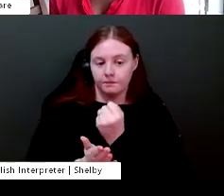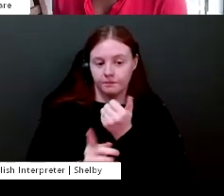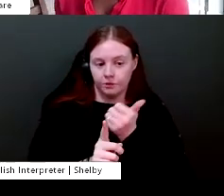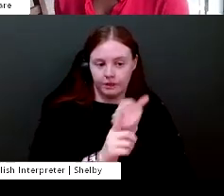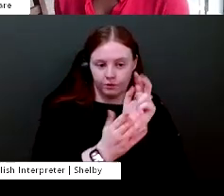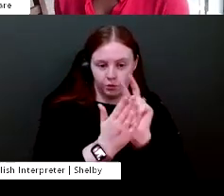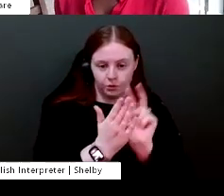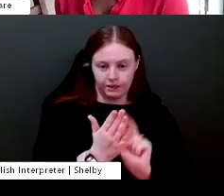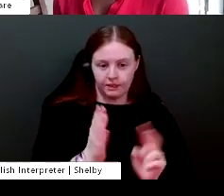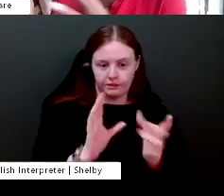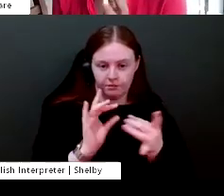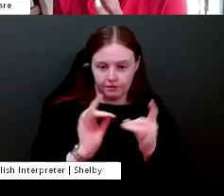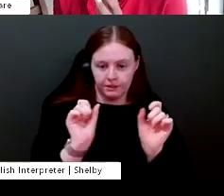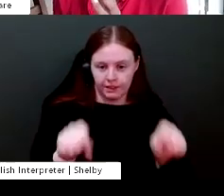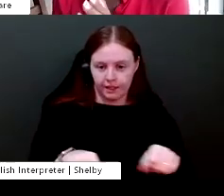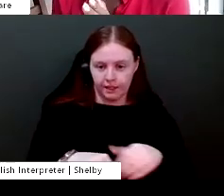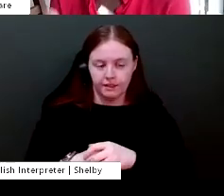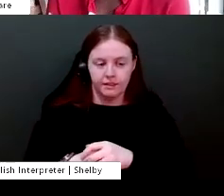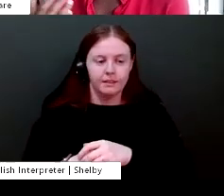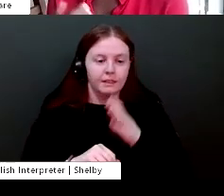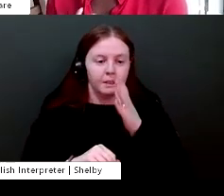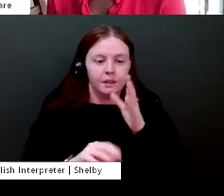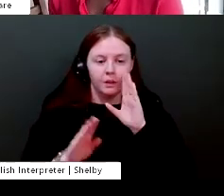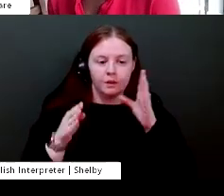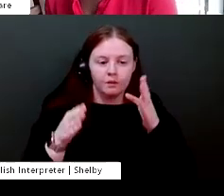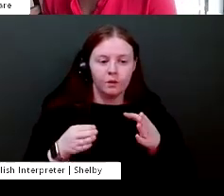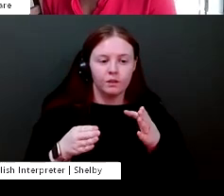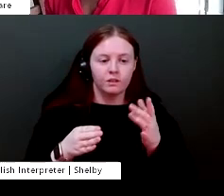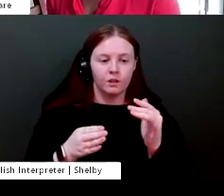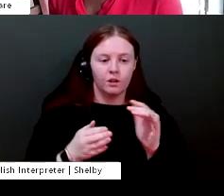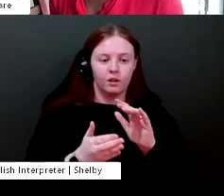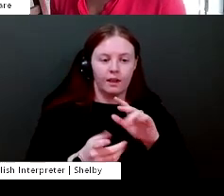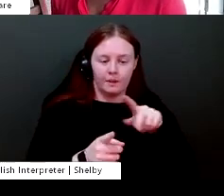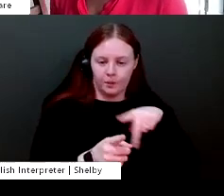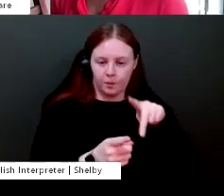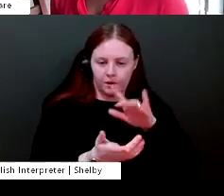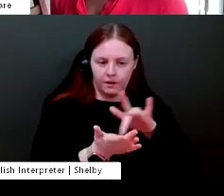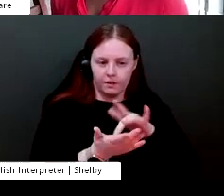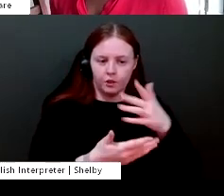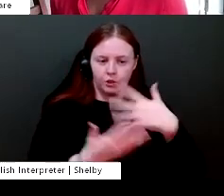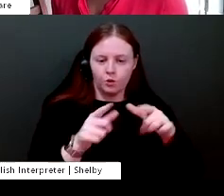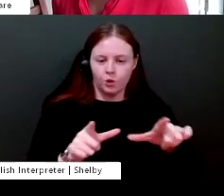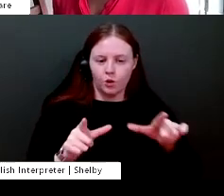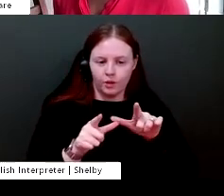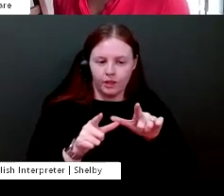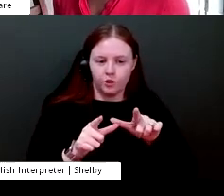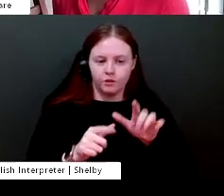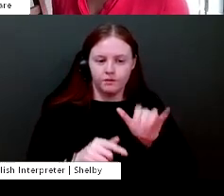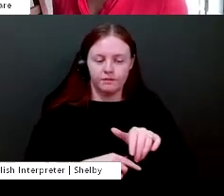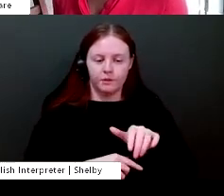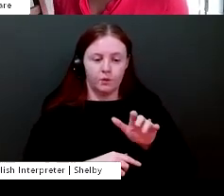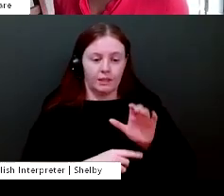through. But I can hone in on social location being addressed, for example, where CW